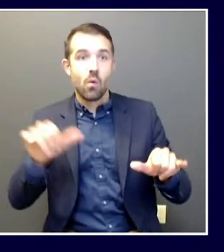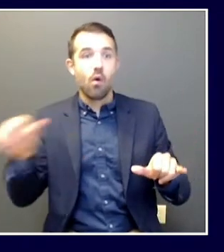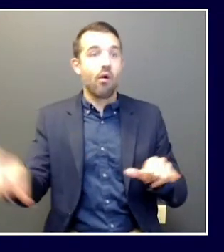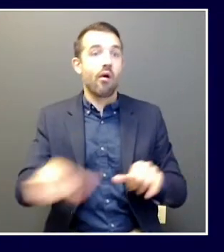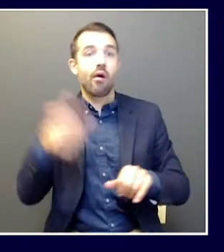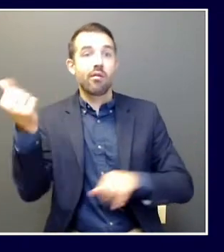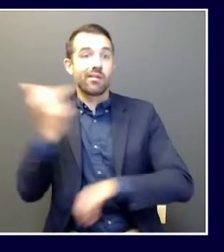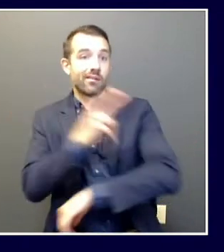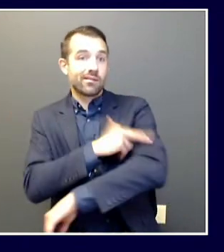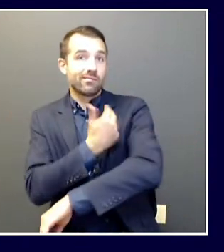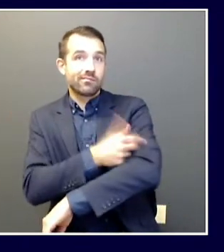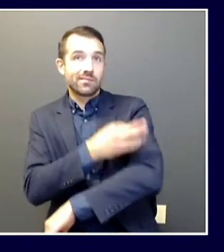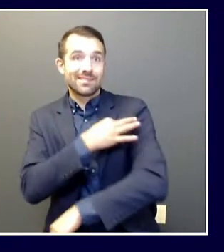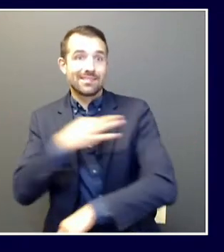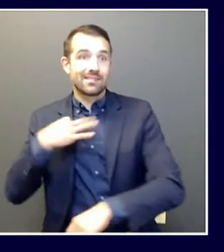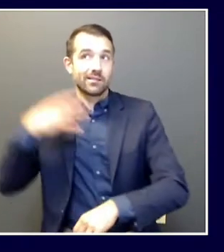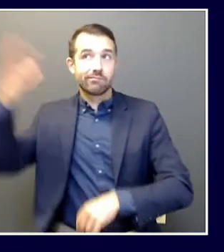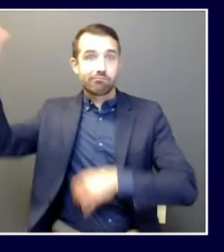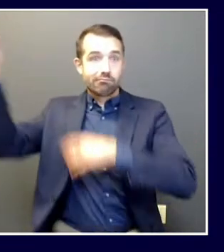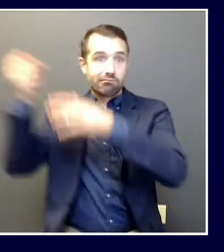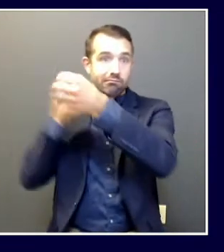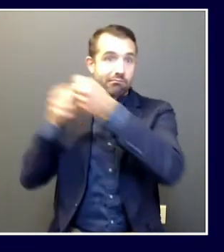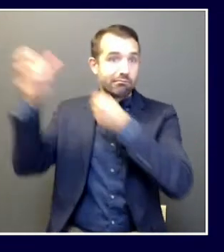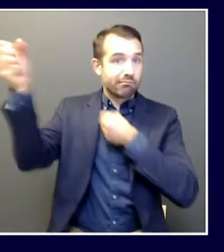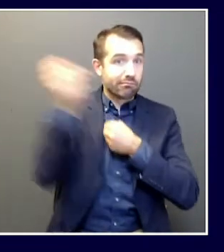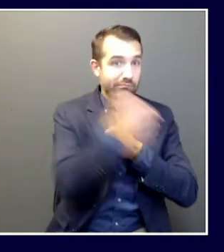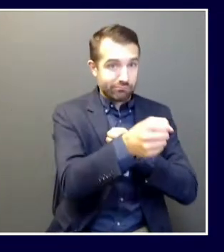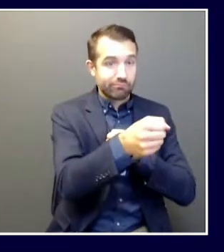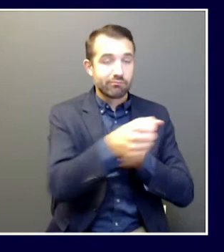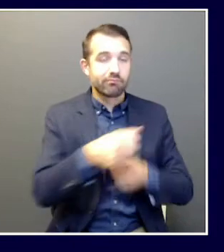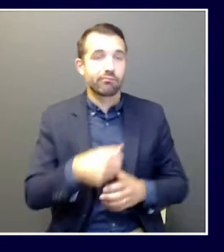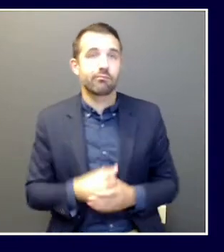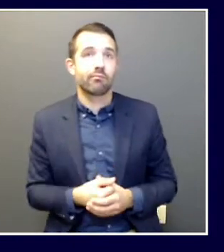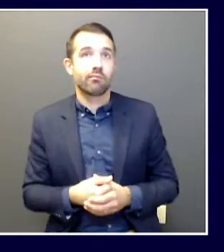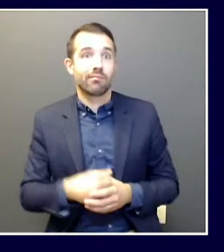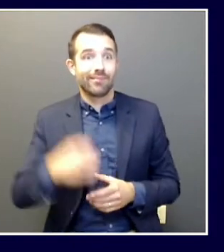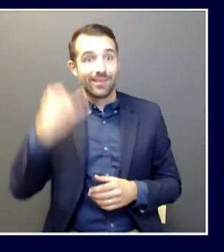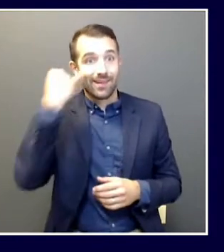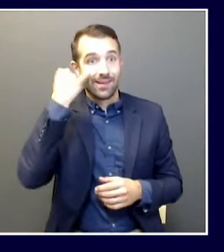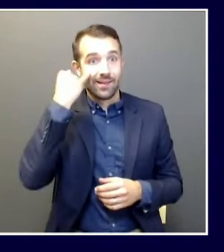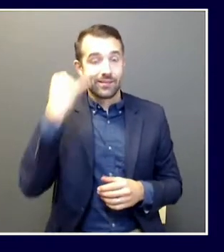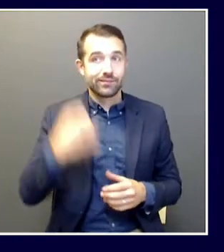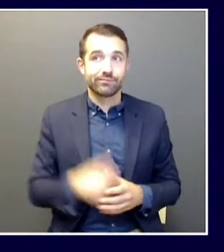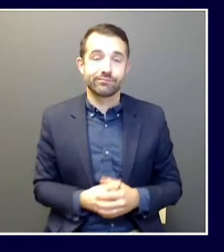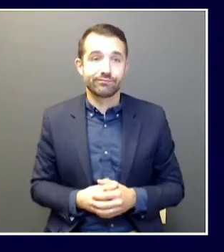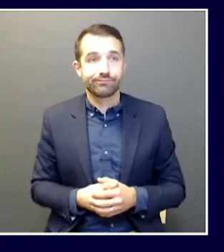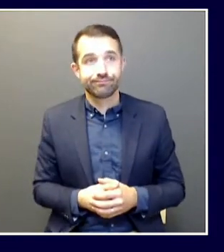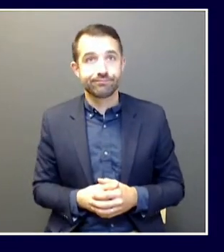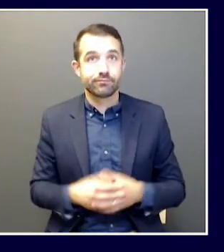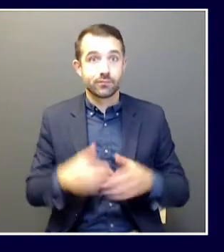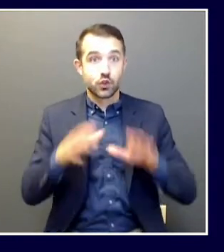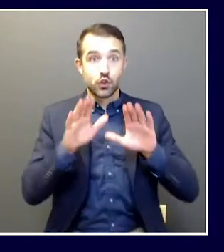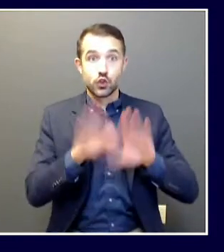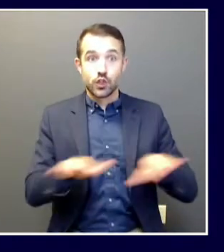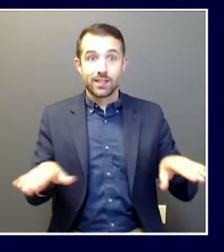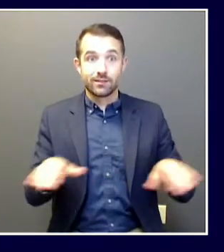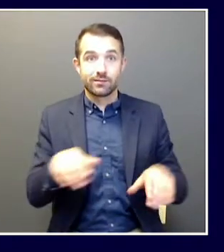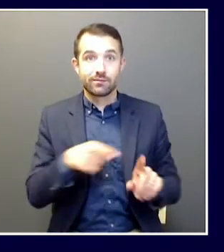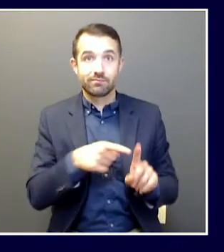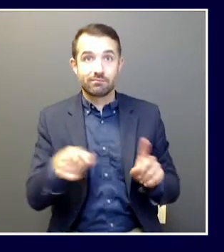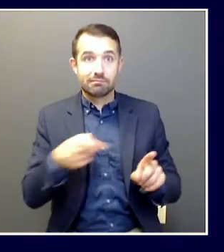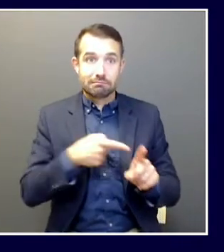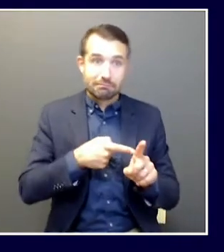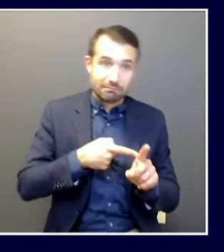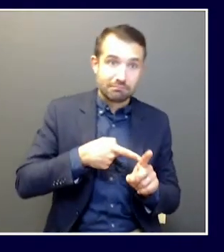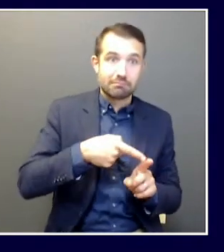we have a chief clinical officer for children in the state of Maine, and she works on a perinatal system of